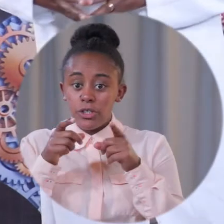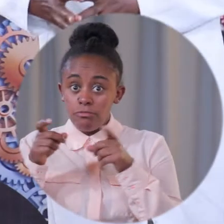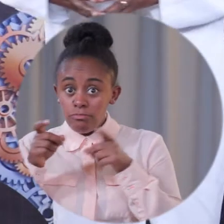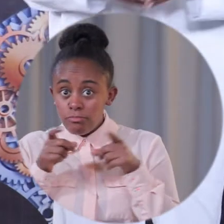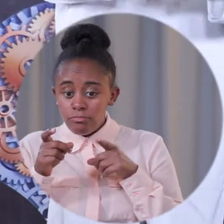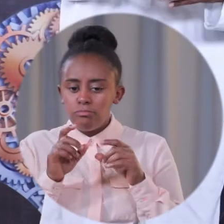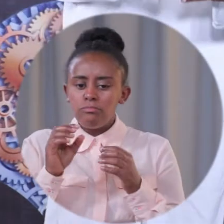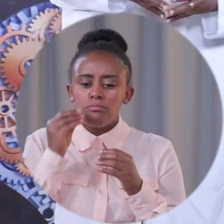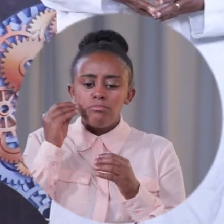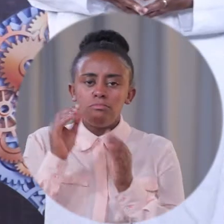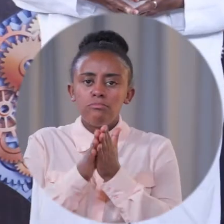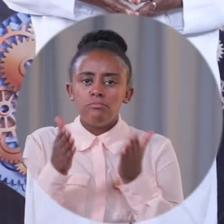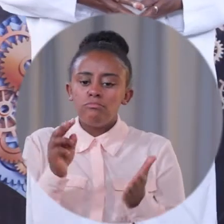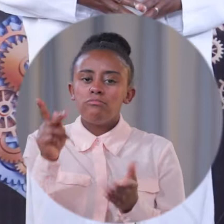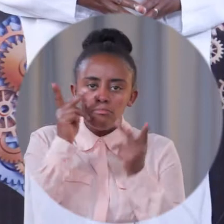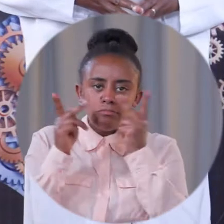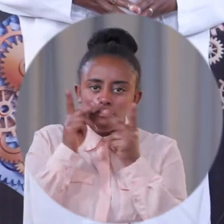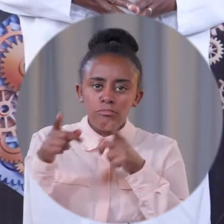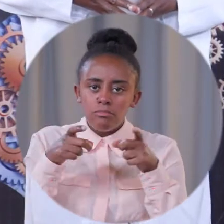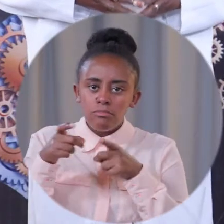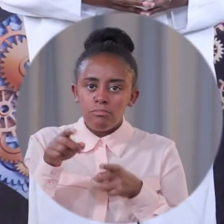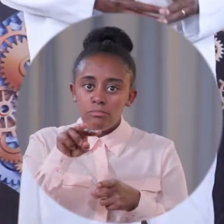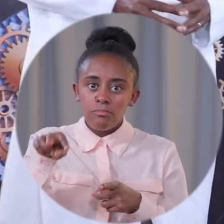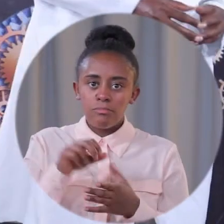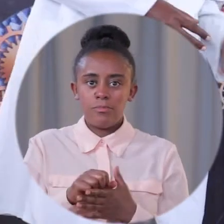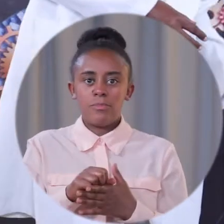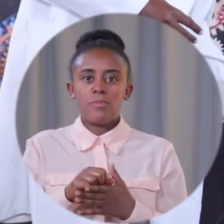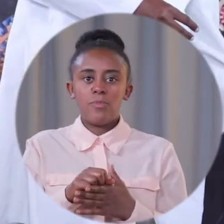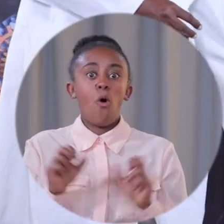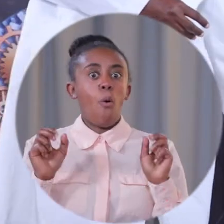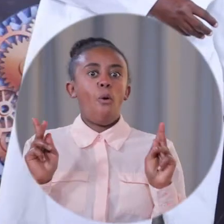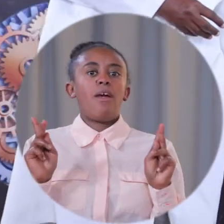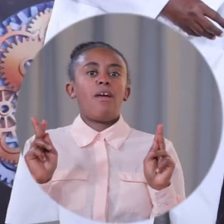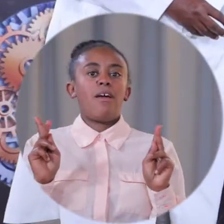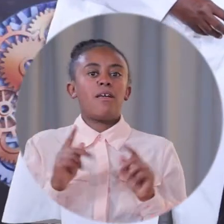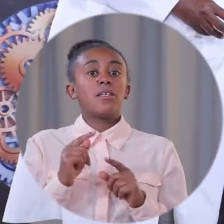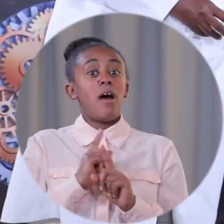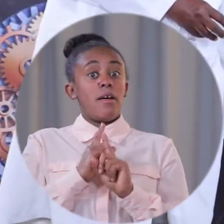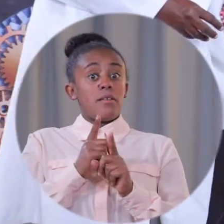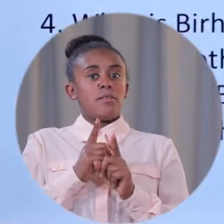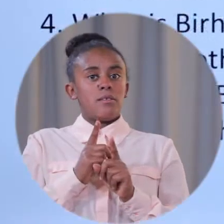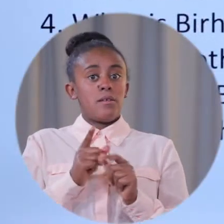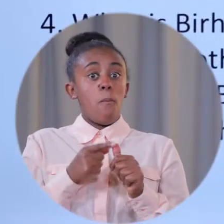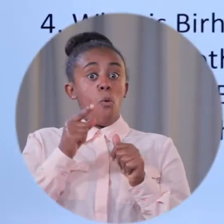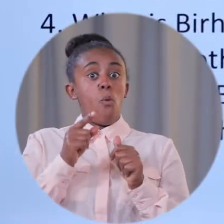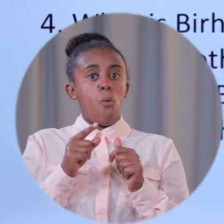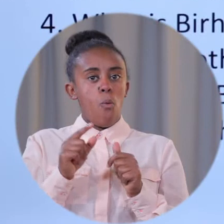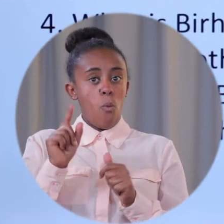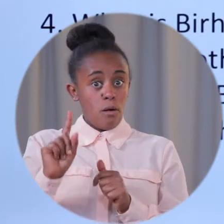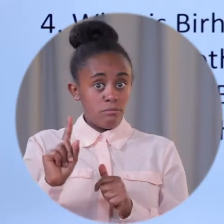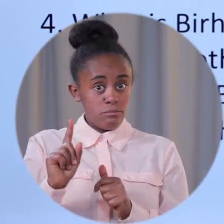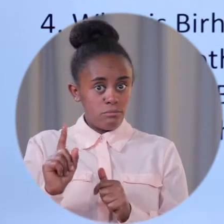your students or your children. Okay, the answer for question number 1.